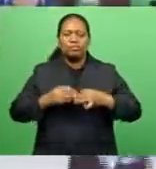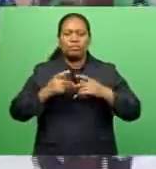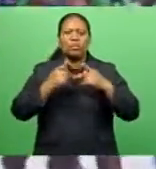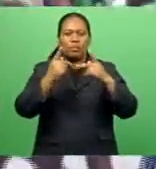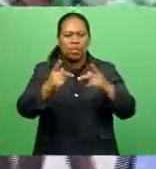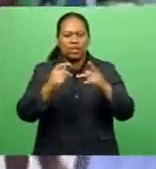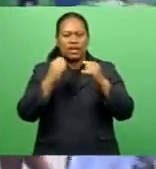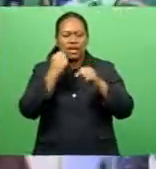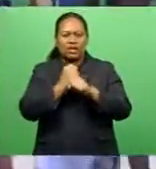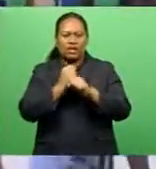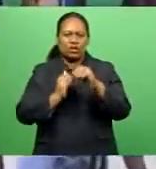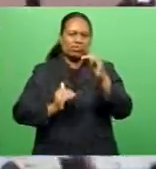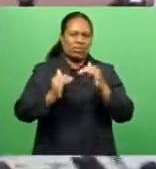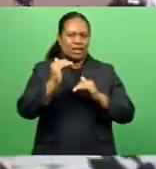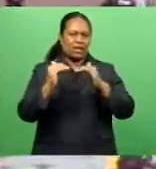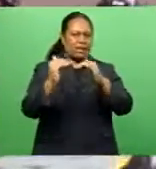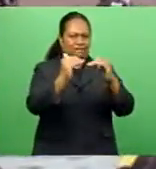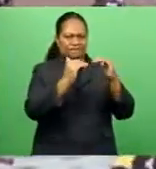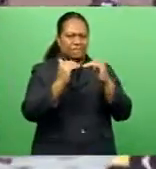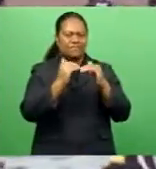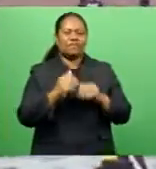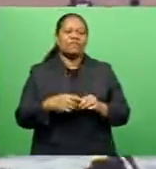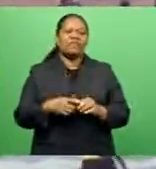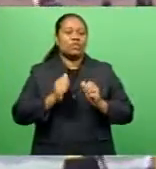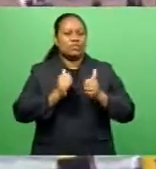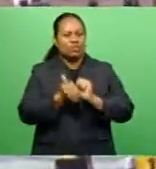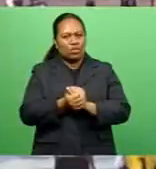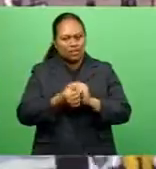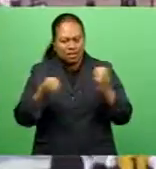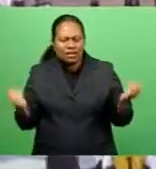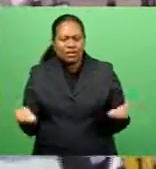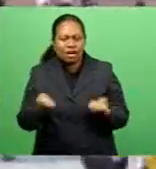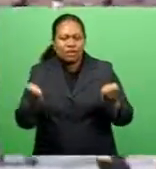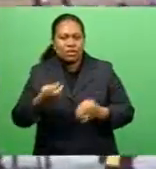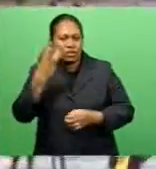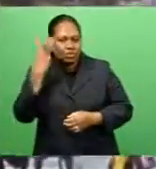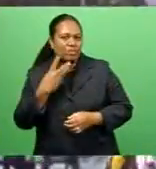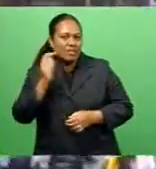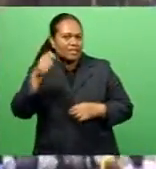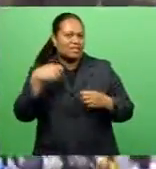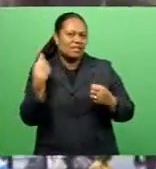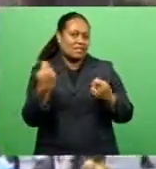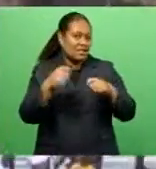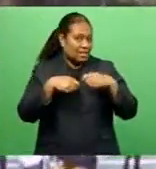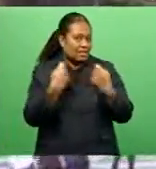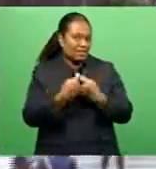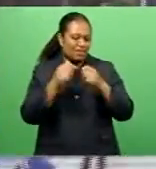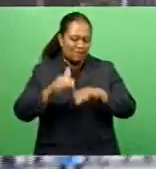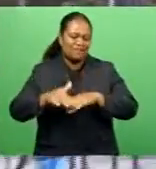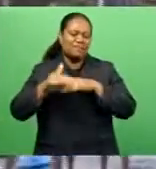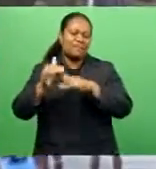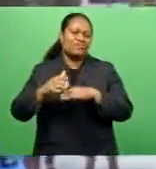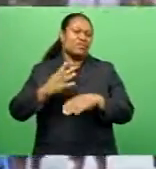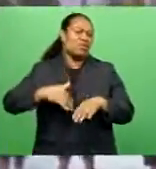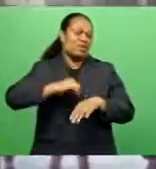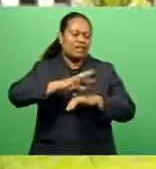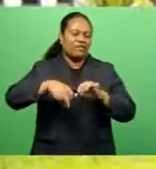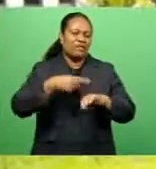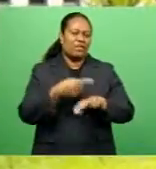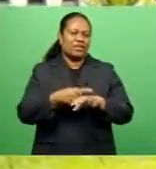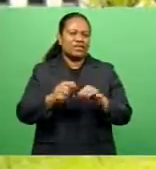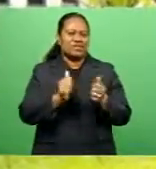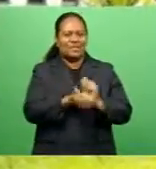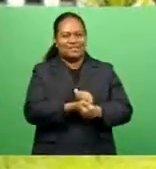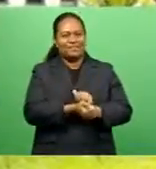sports. Langilangi adds they're constantly encouraging more women's teams to participate in their weekly tournaments.